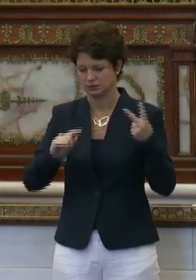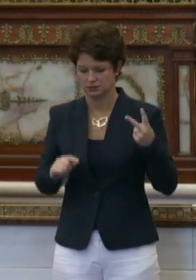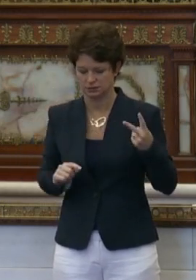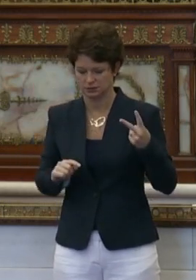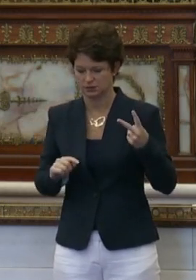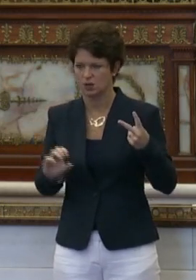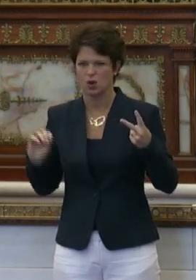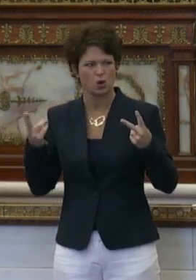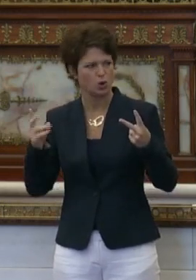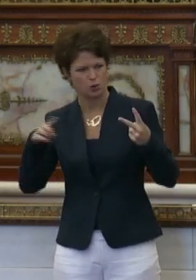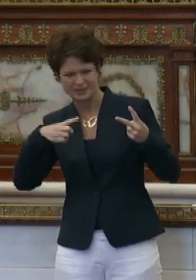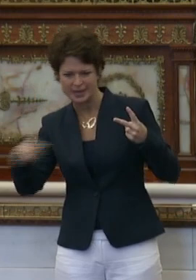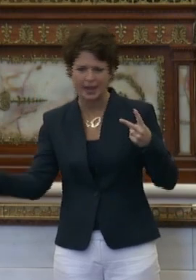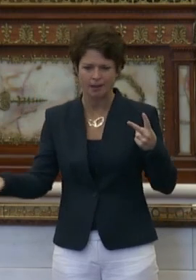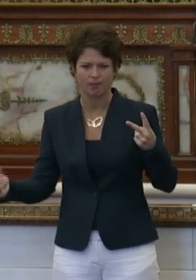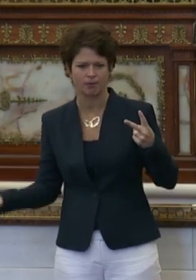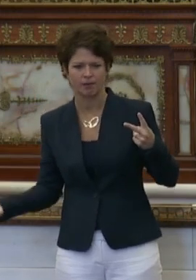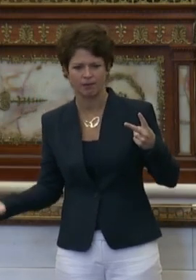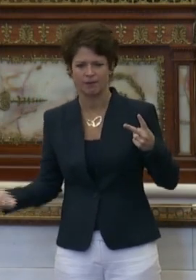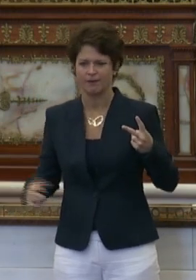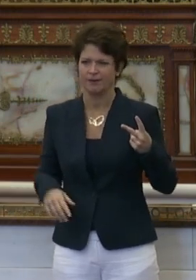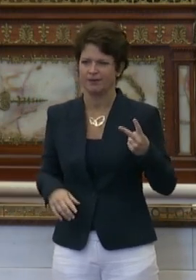Shoot, damn.